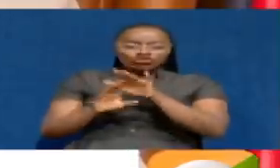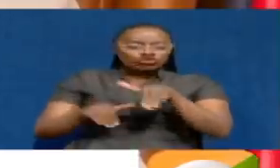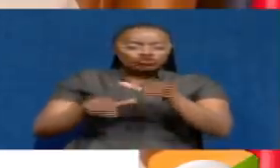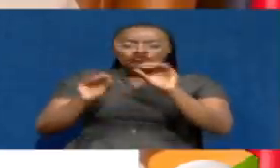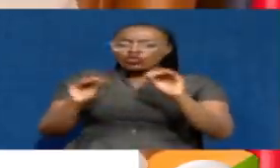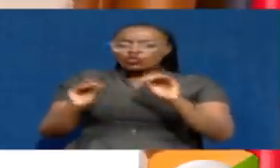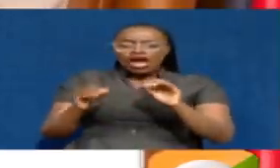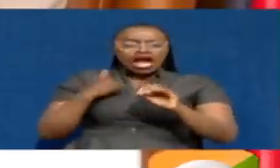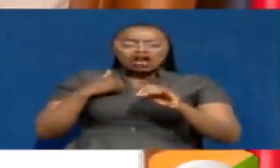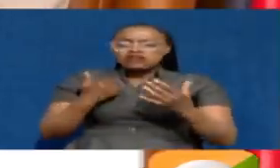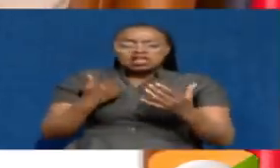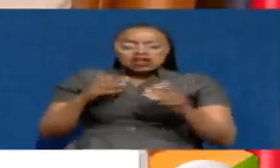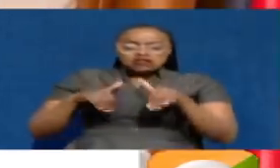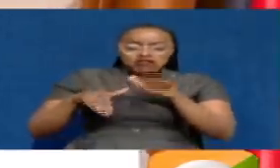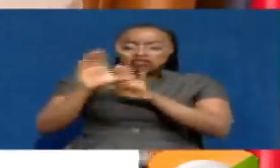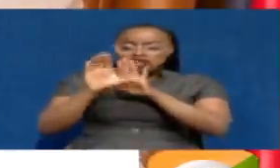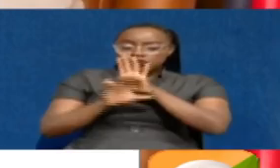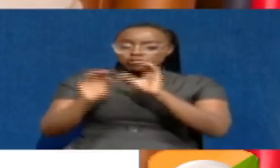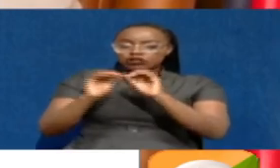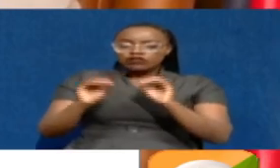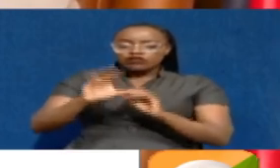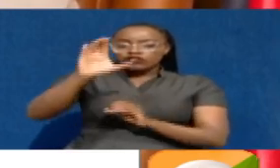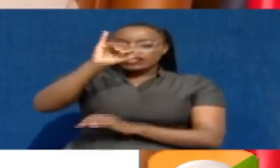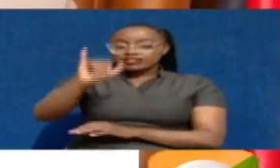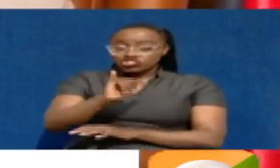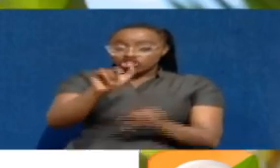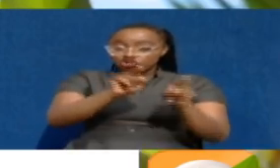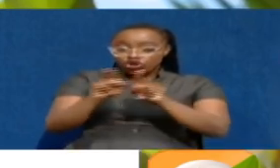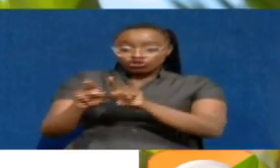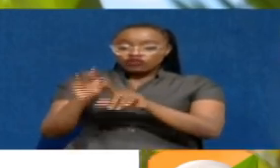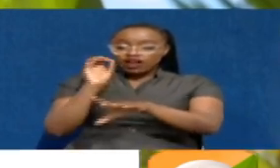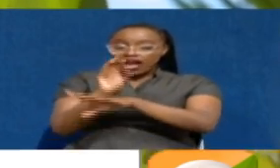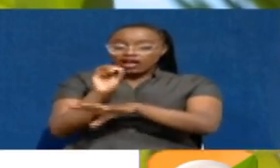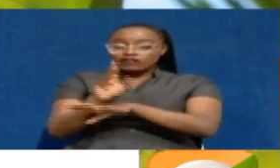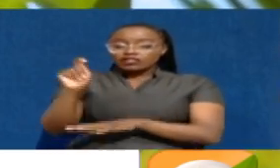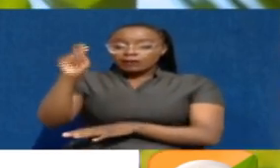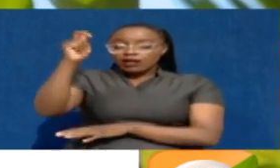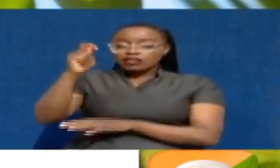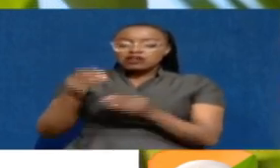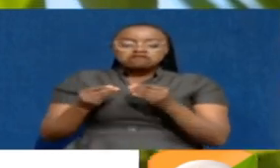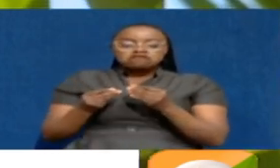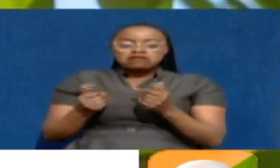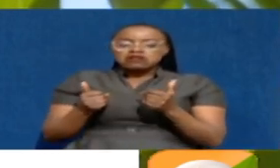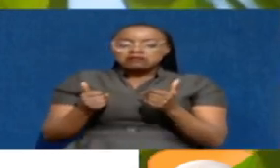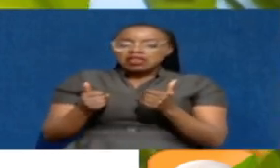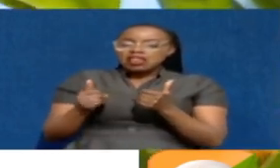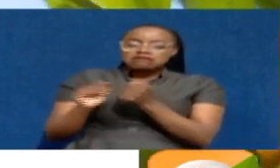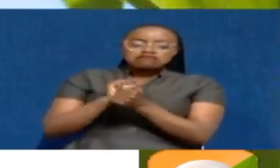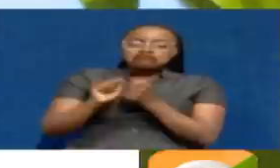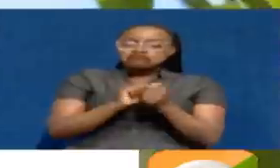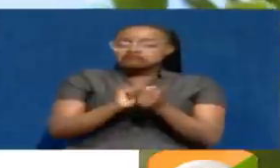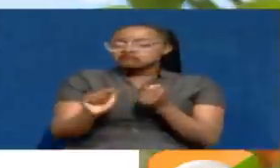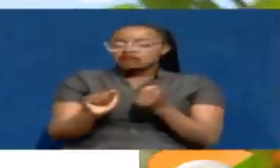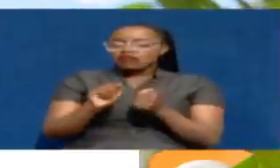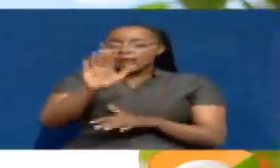unconstitutionally constituted, and the Chief Justice actually advised the president to dissolve parliament.